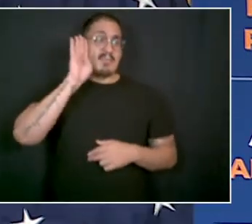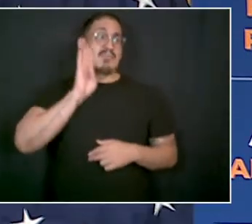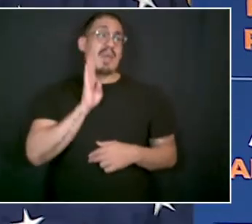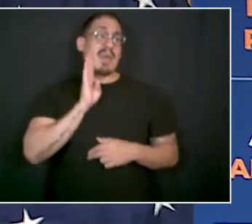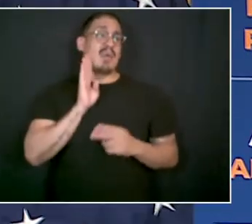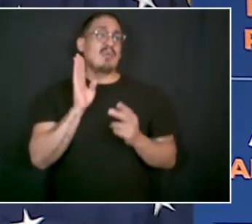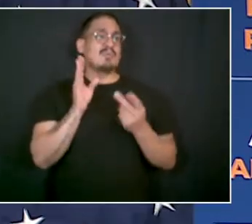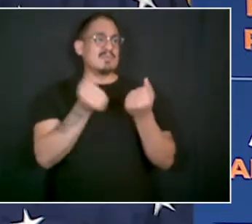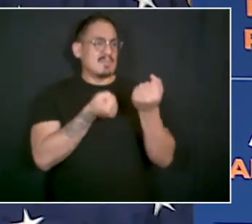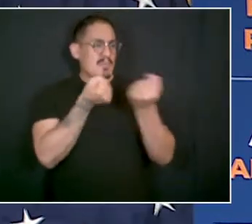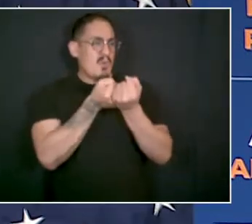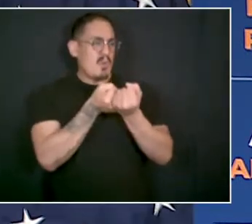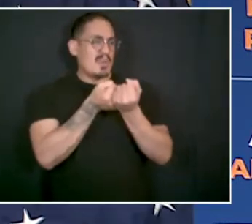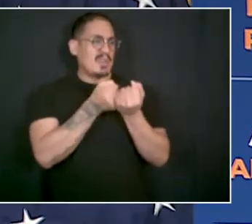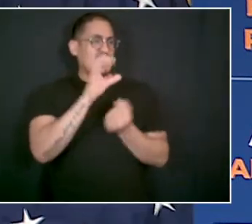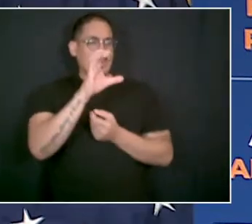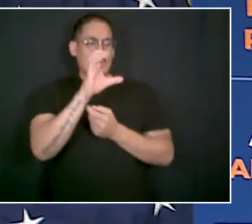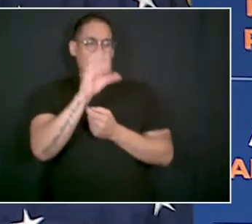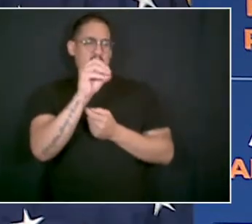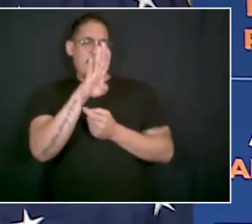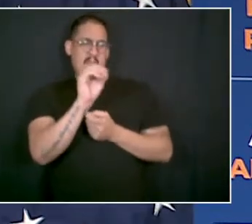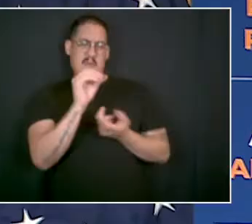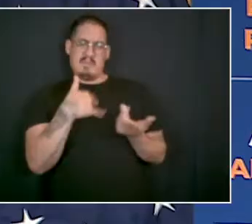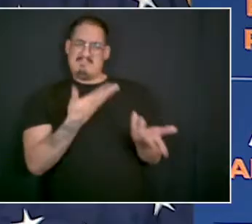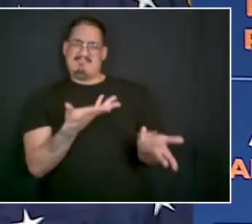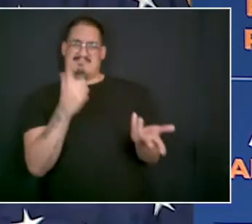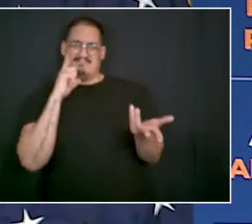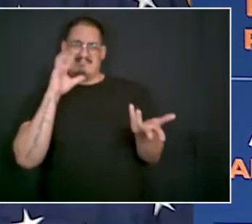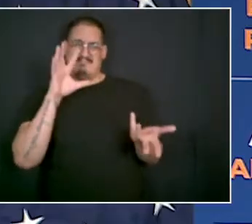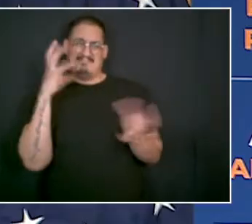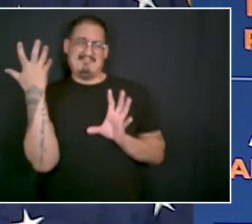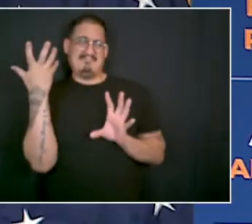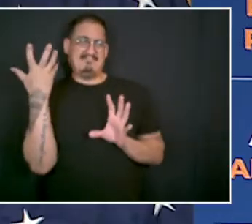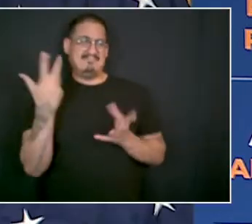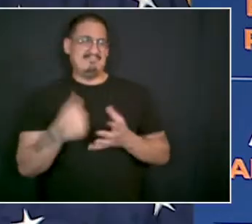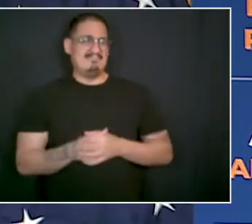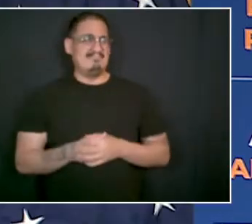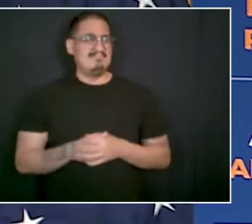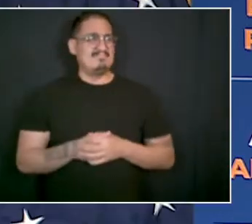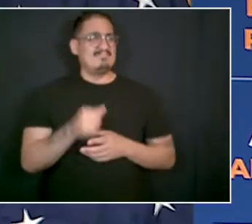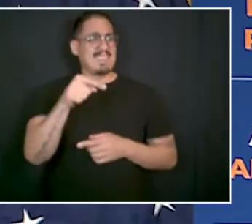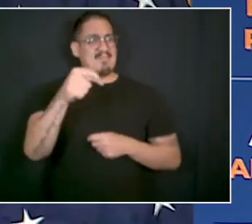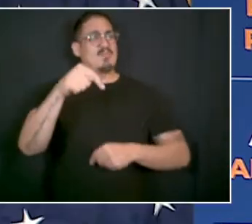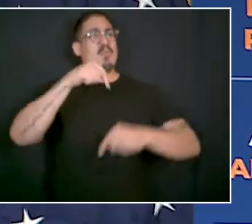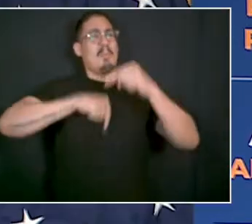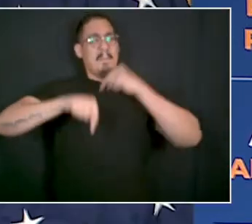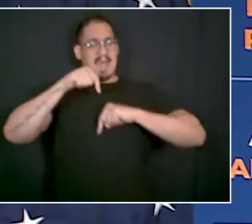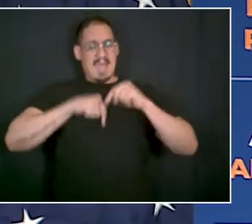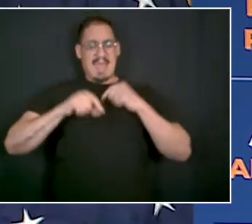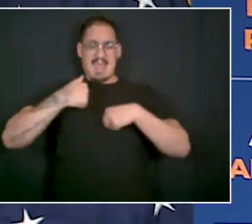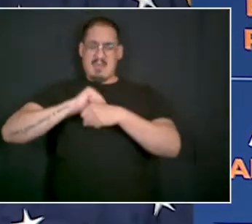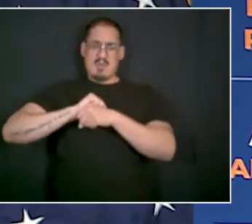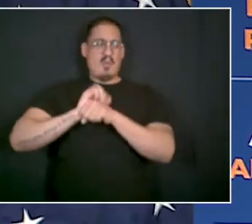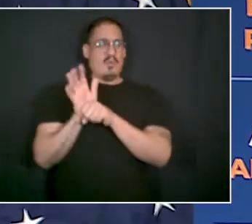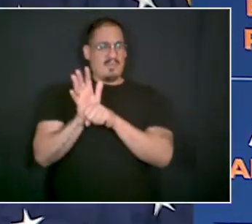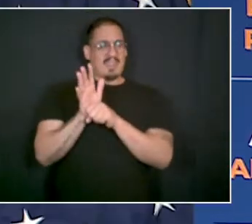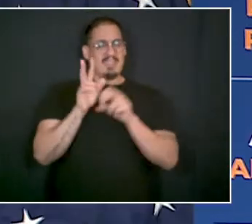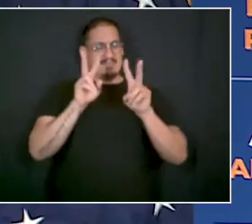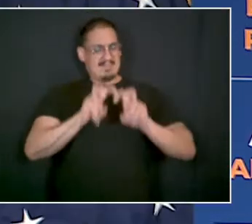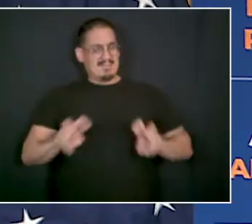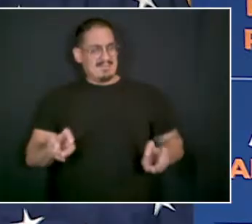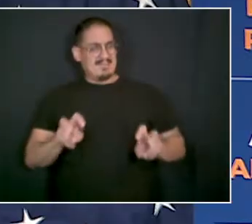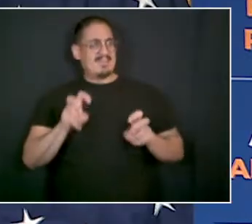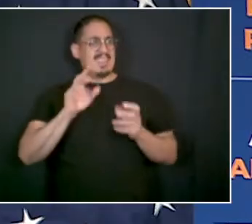what I was saying back then of how COVID was unfairly treating and the responses was